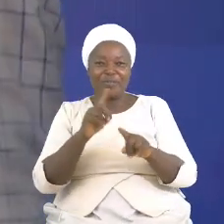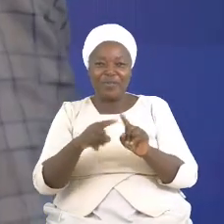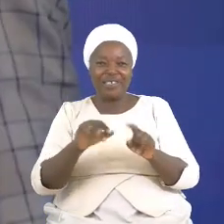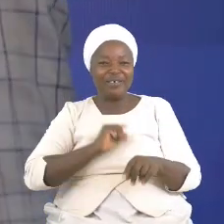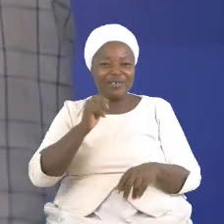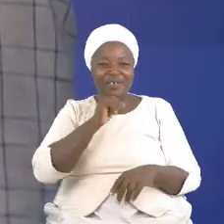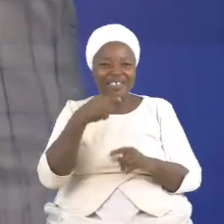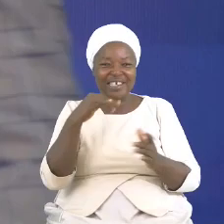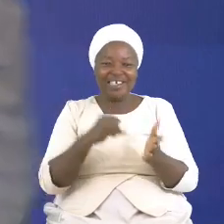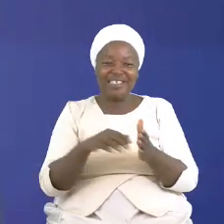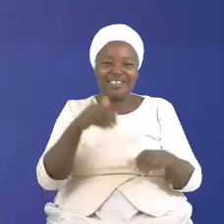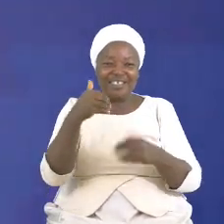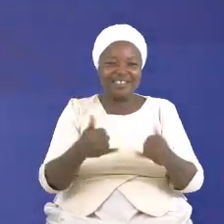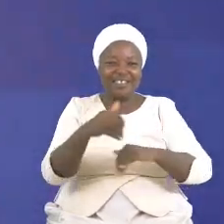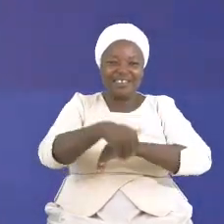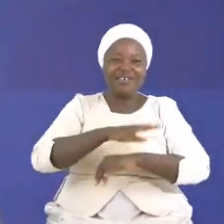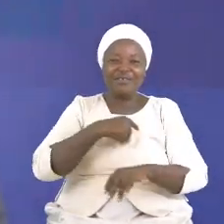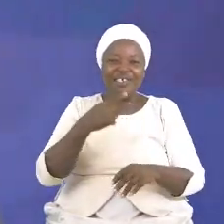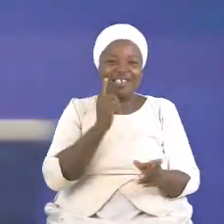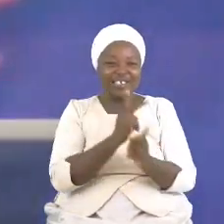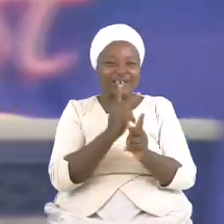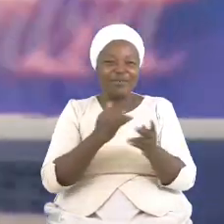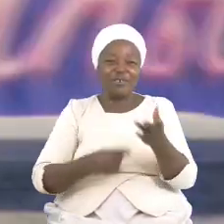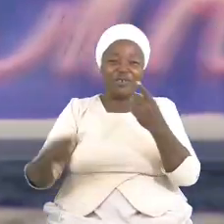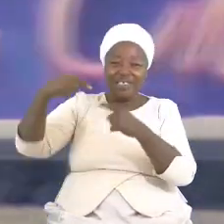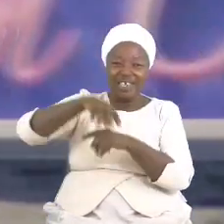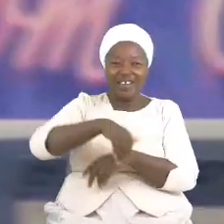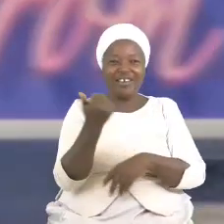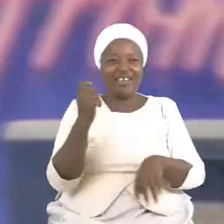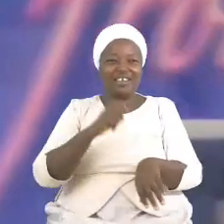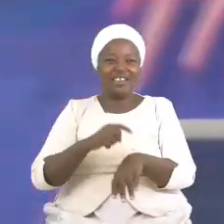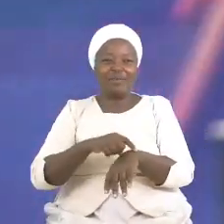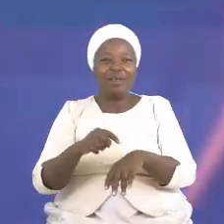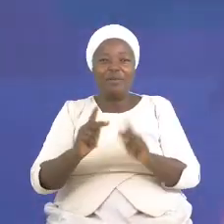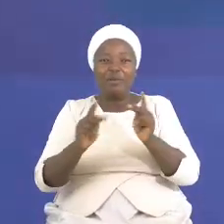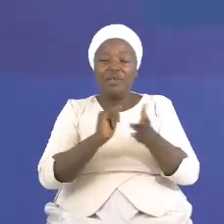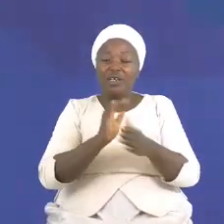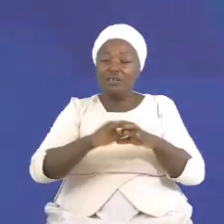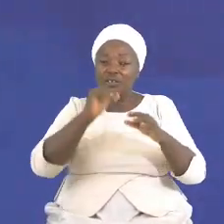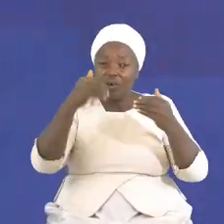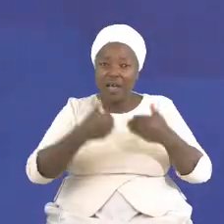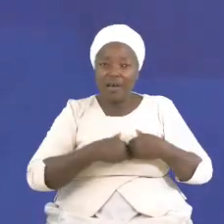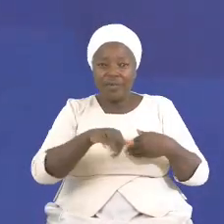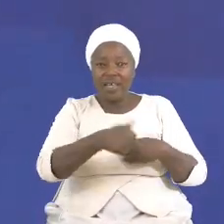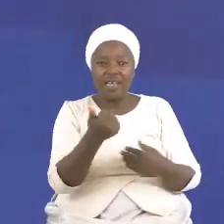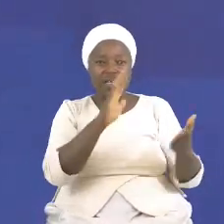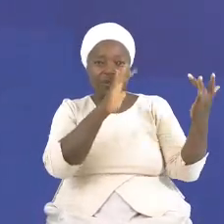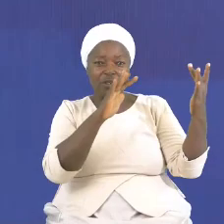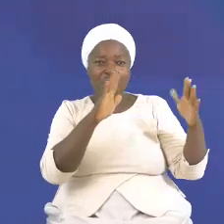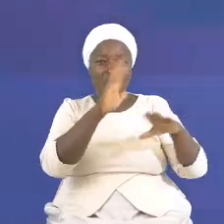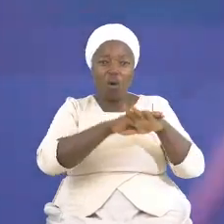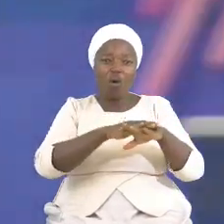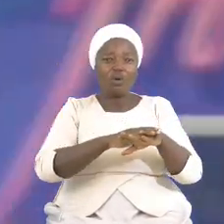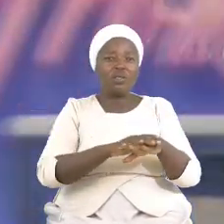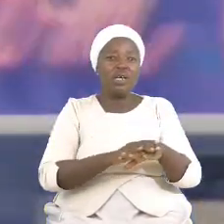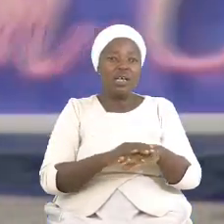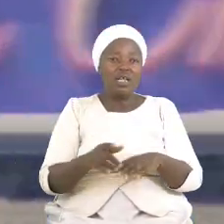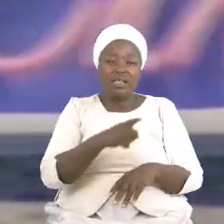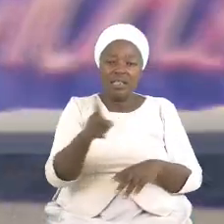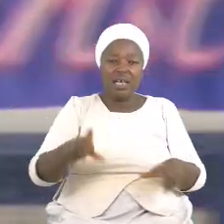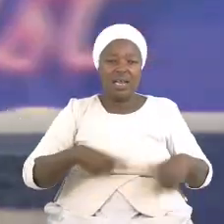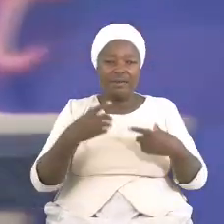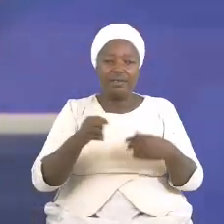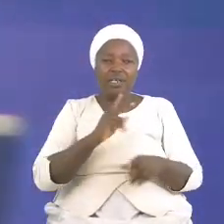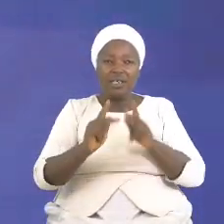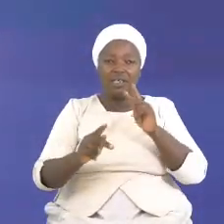for another time. The people that didn't have any expectation for my life. The teachers that didn't